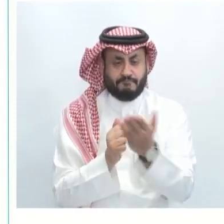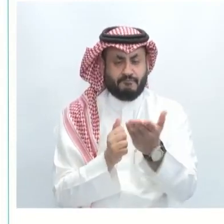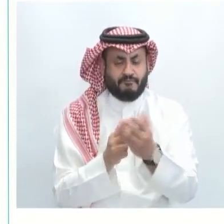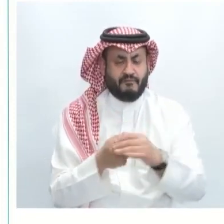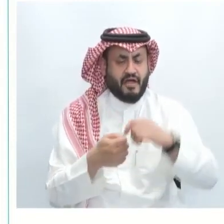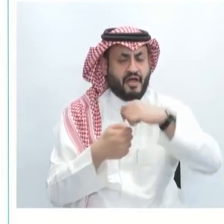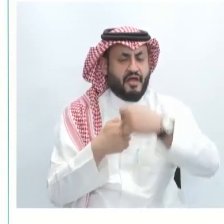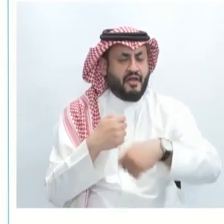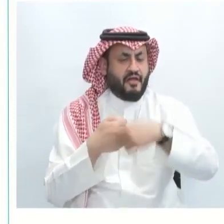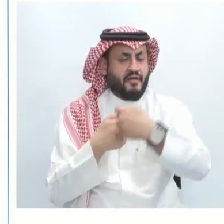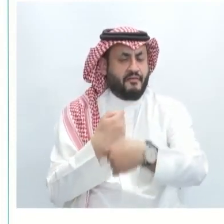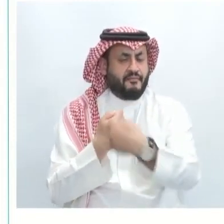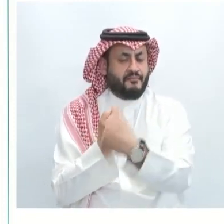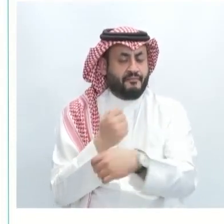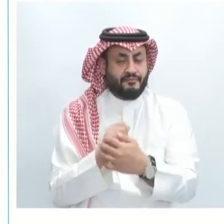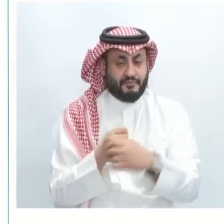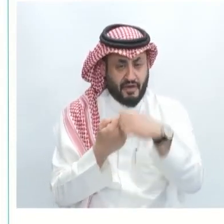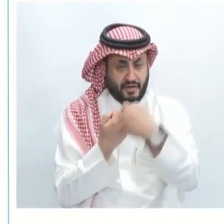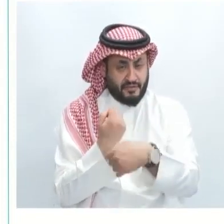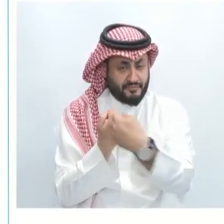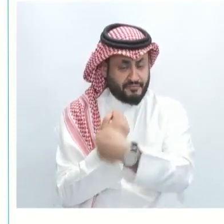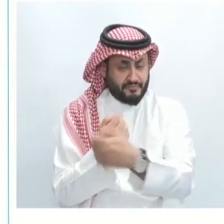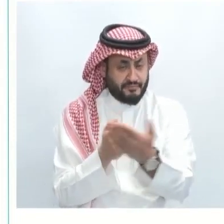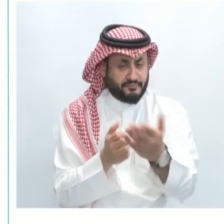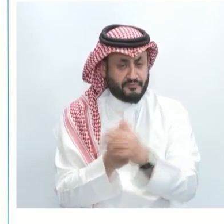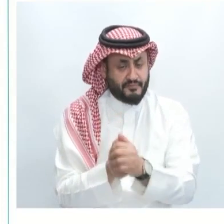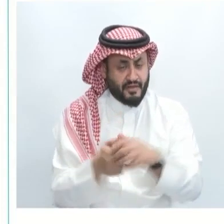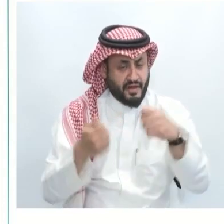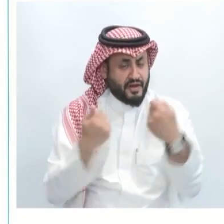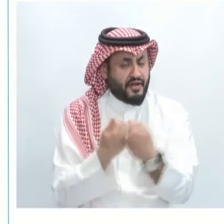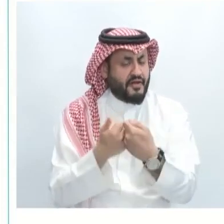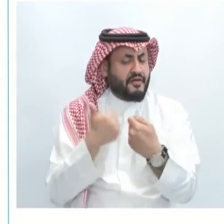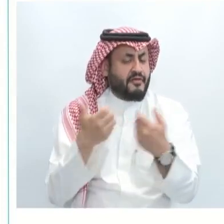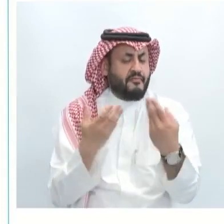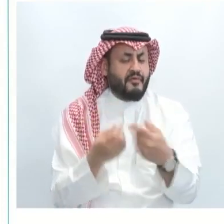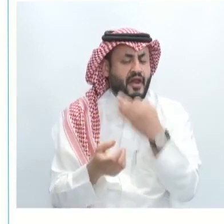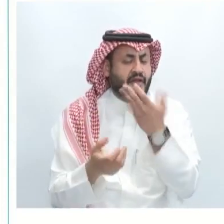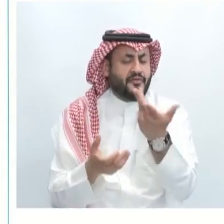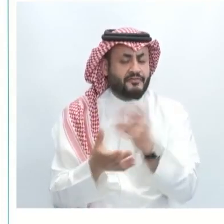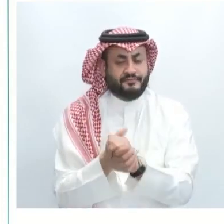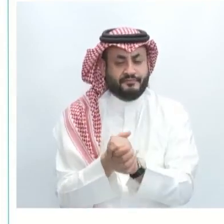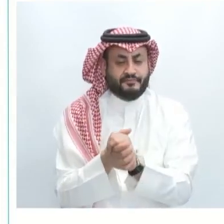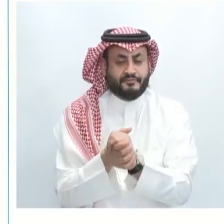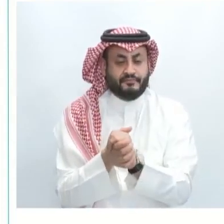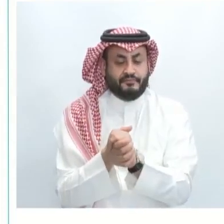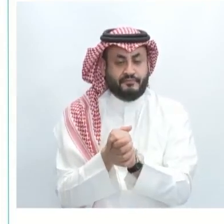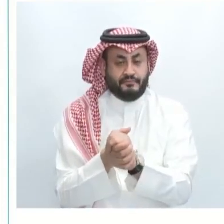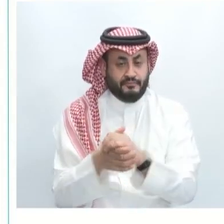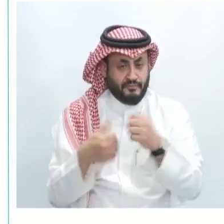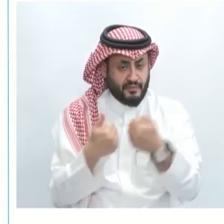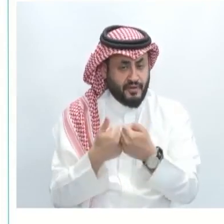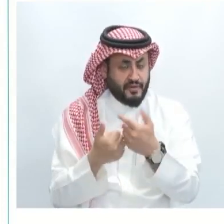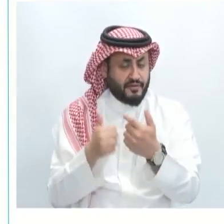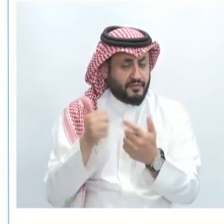10. Here we have the number 10 and we have potatoes. So number 10 with